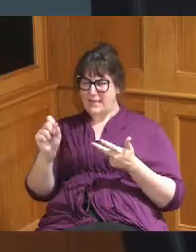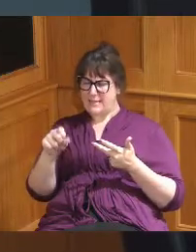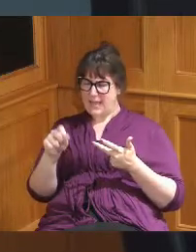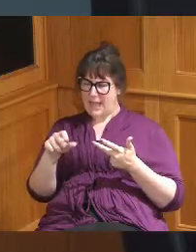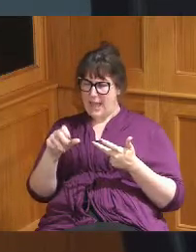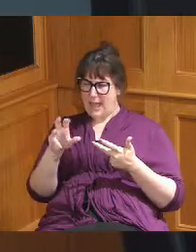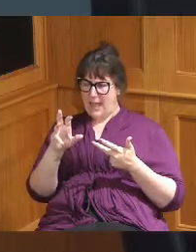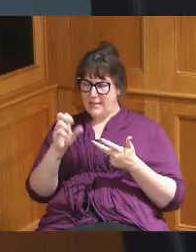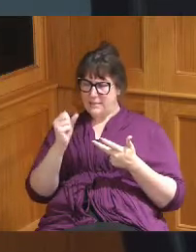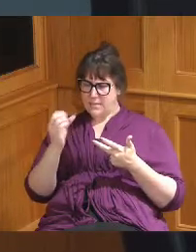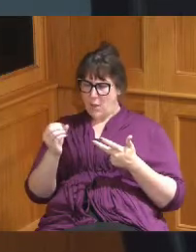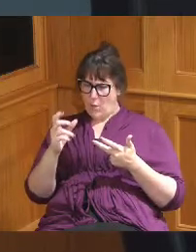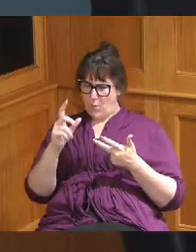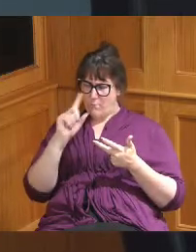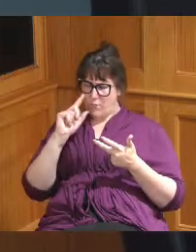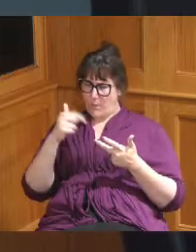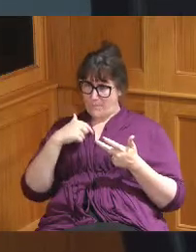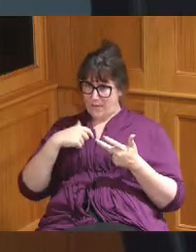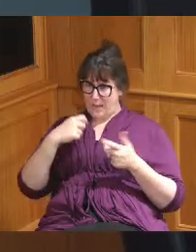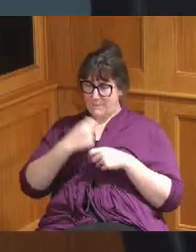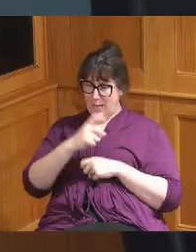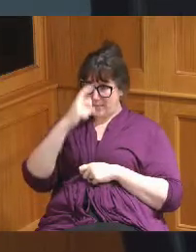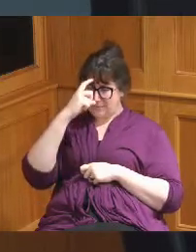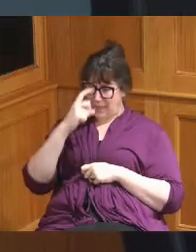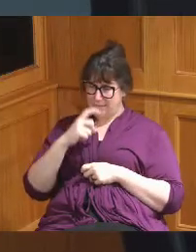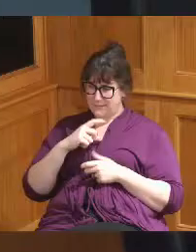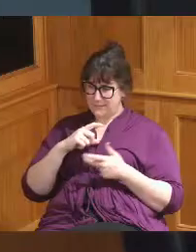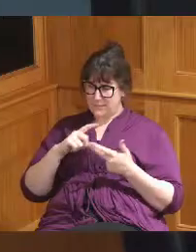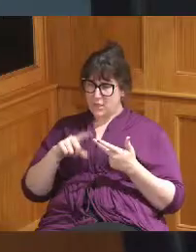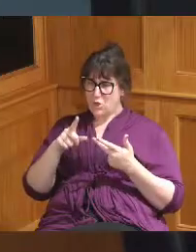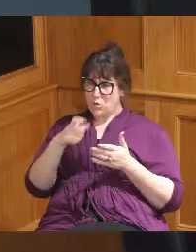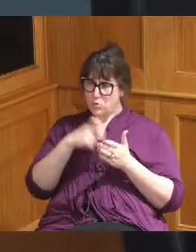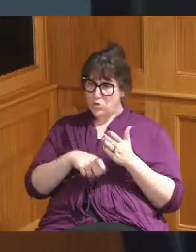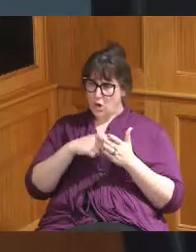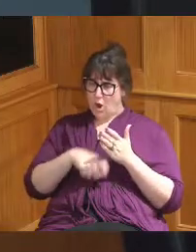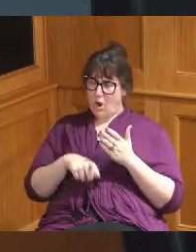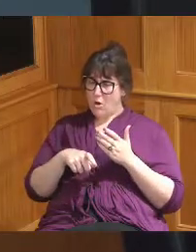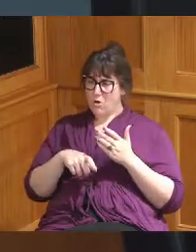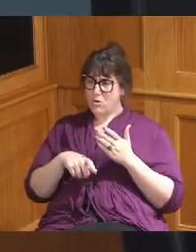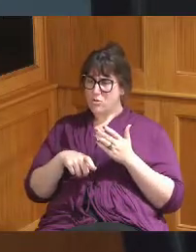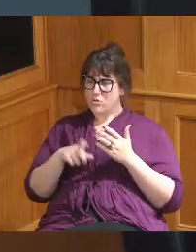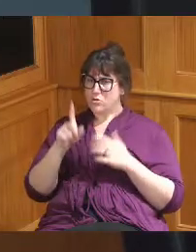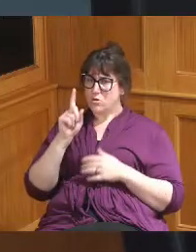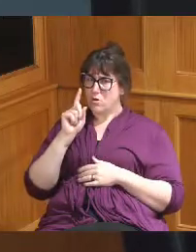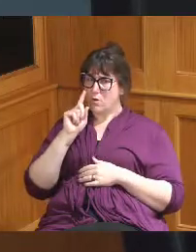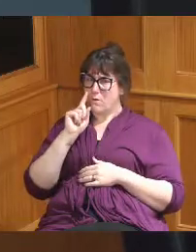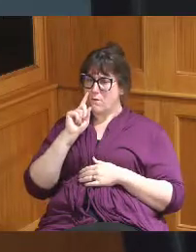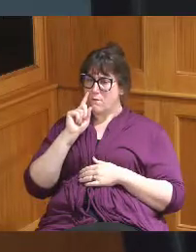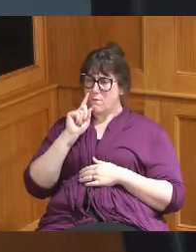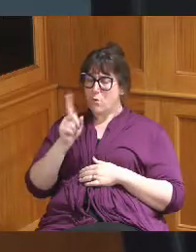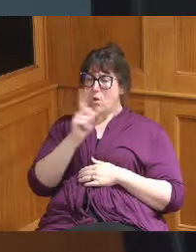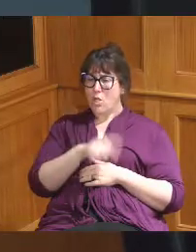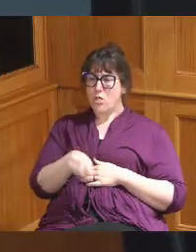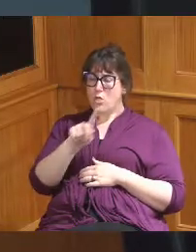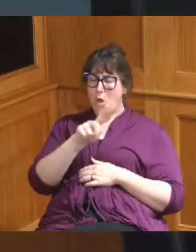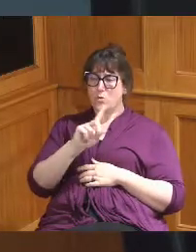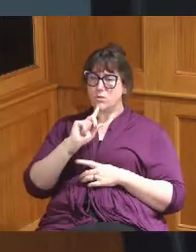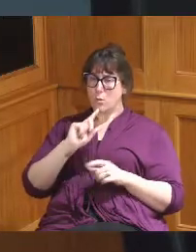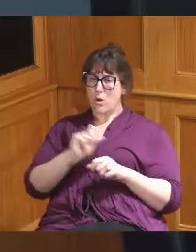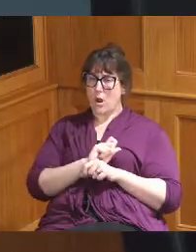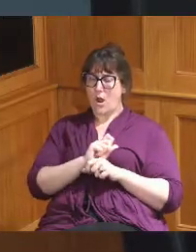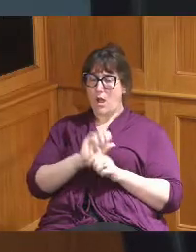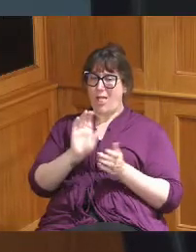so this to me makes sense that you're charging for those that are actually putting volume into the system, as opposed